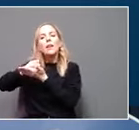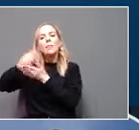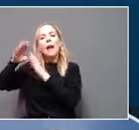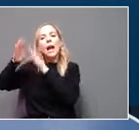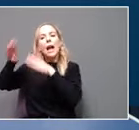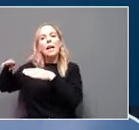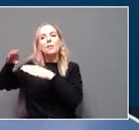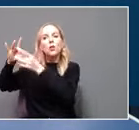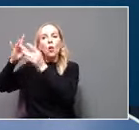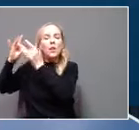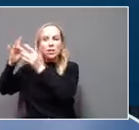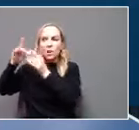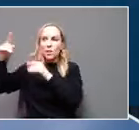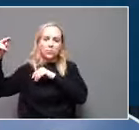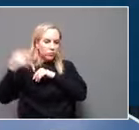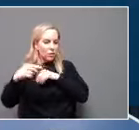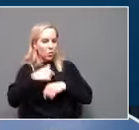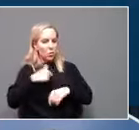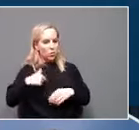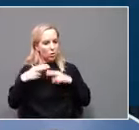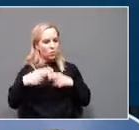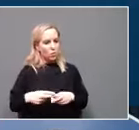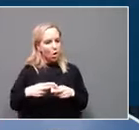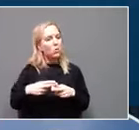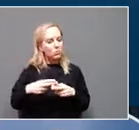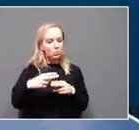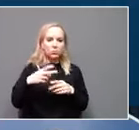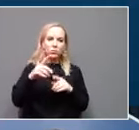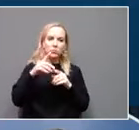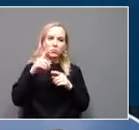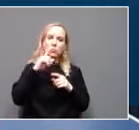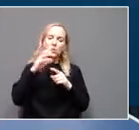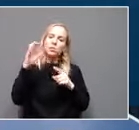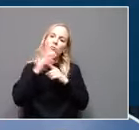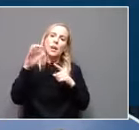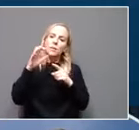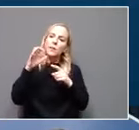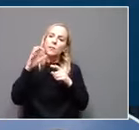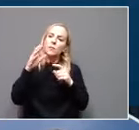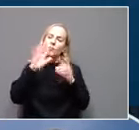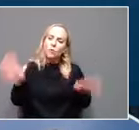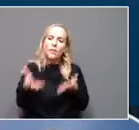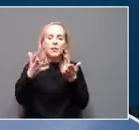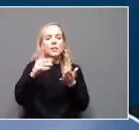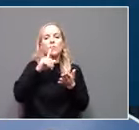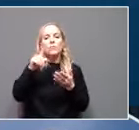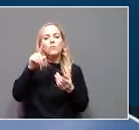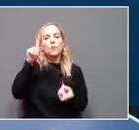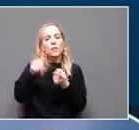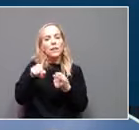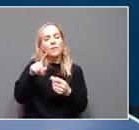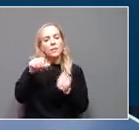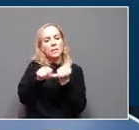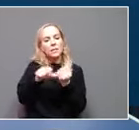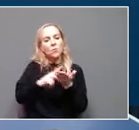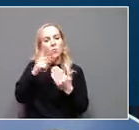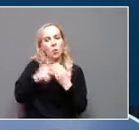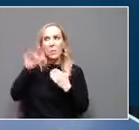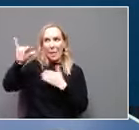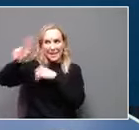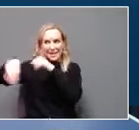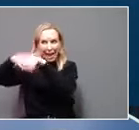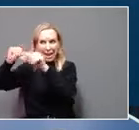champion of innovation for its federal rent and utility assistance program. That's pretty neat. That's a national group saying we've done better helping